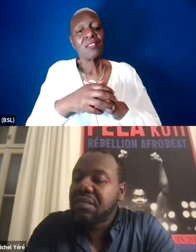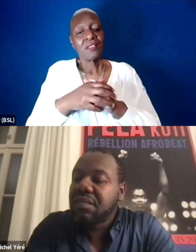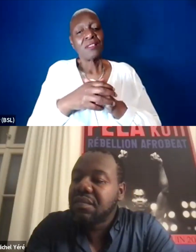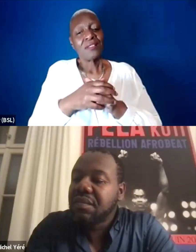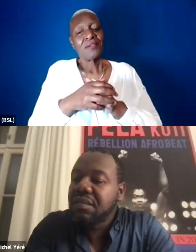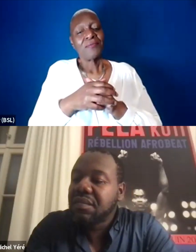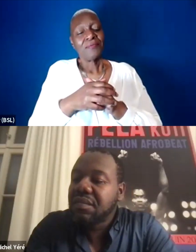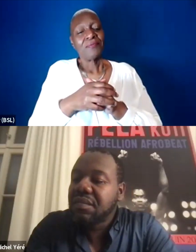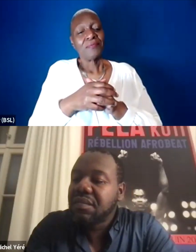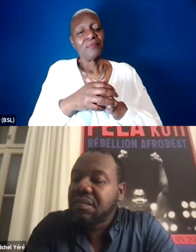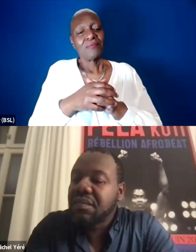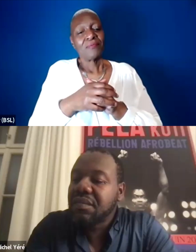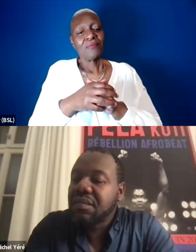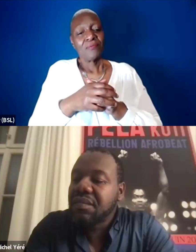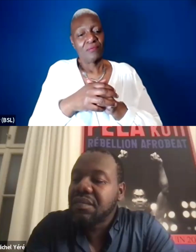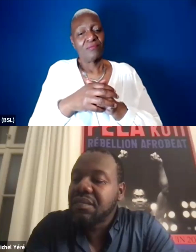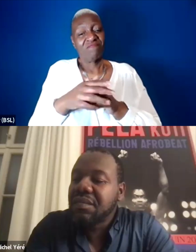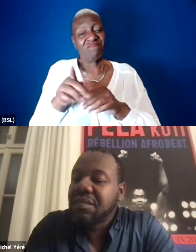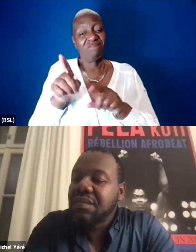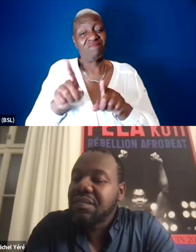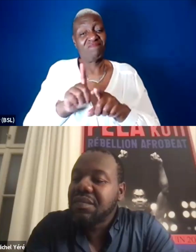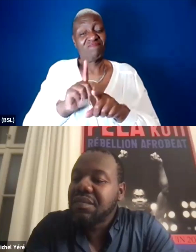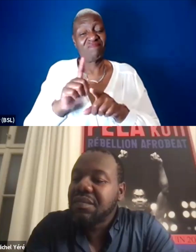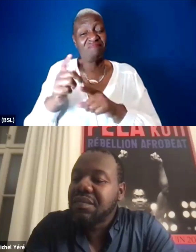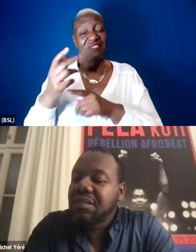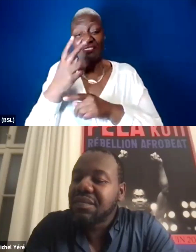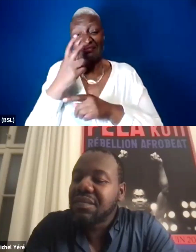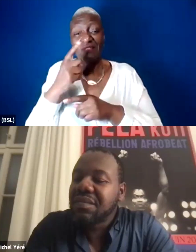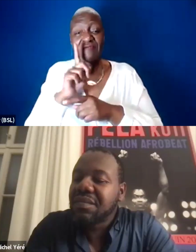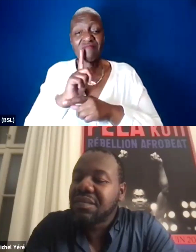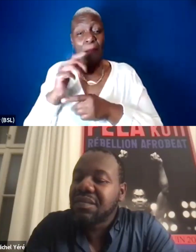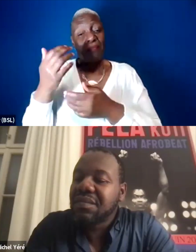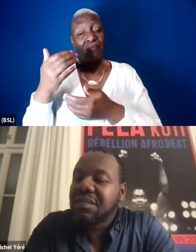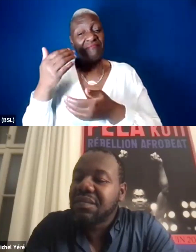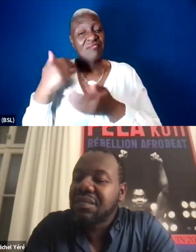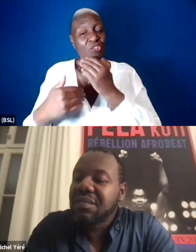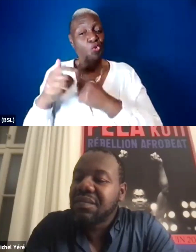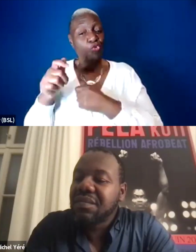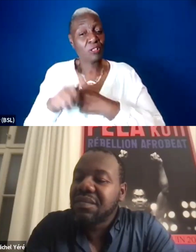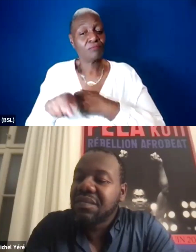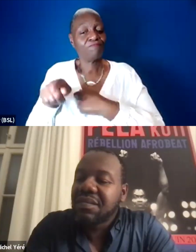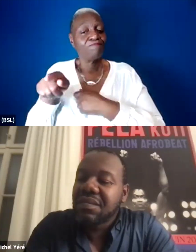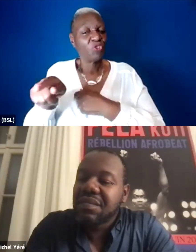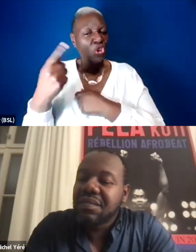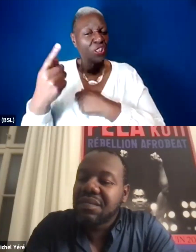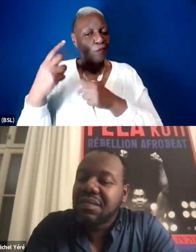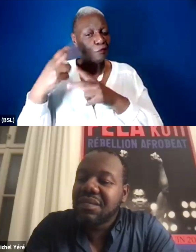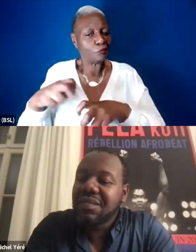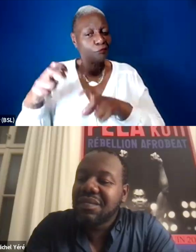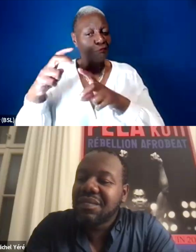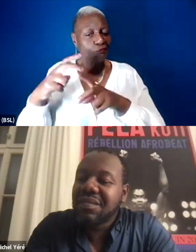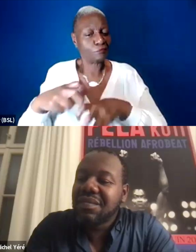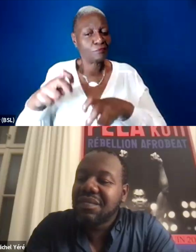Varjabedian, and she has done lots of digging into